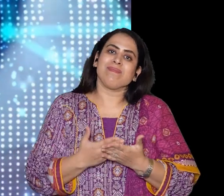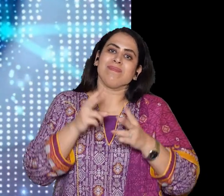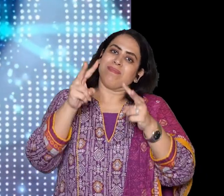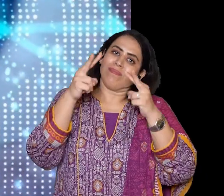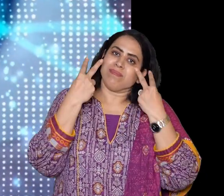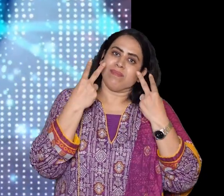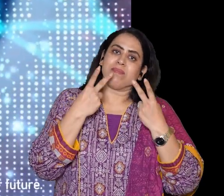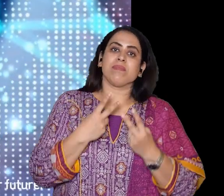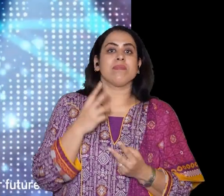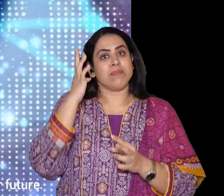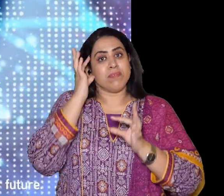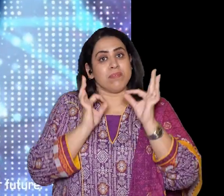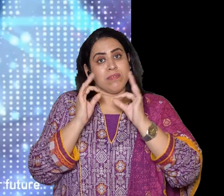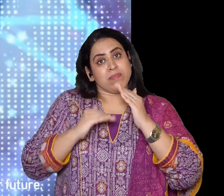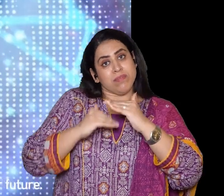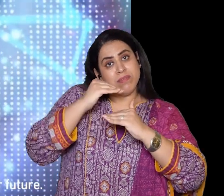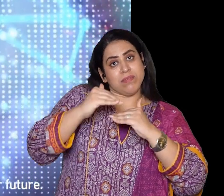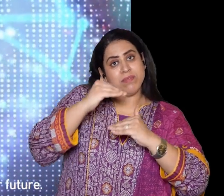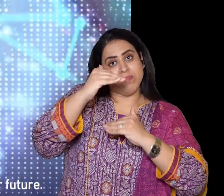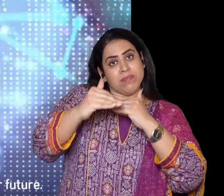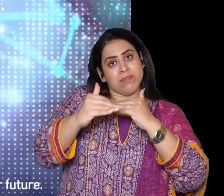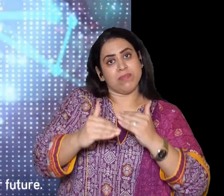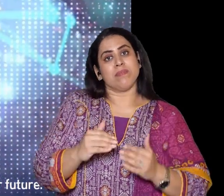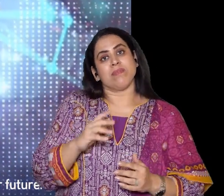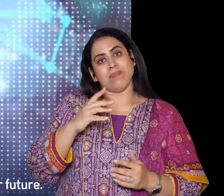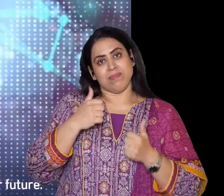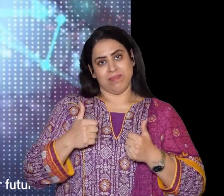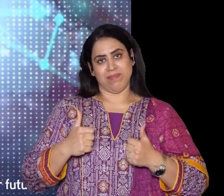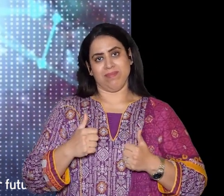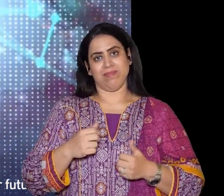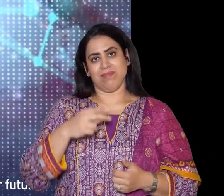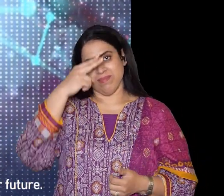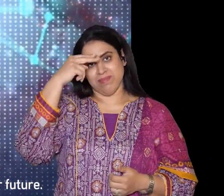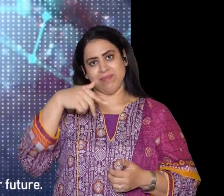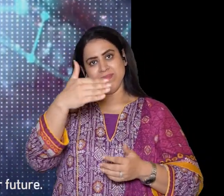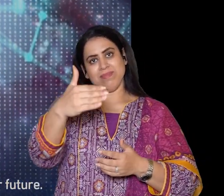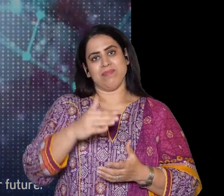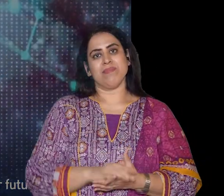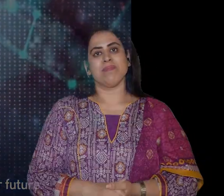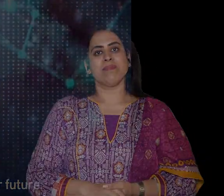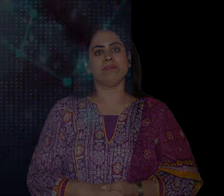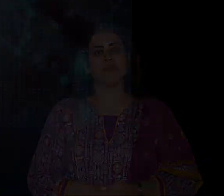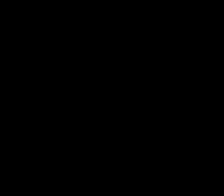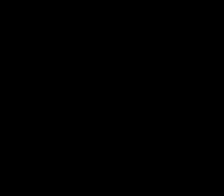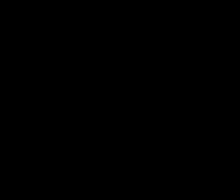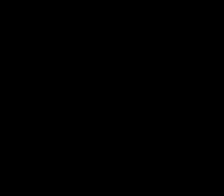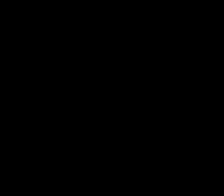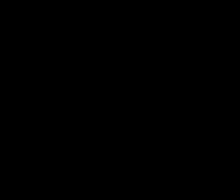Thank you for watching and taking a step towards a healthier future.